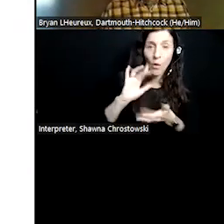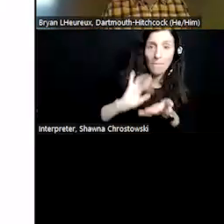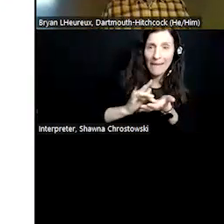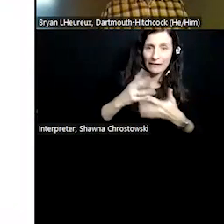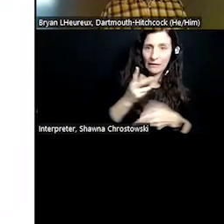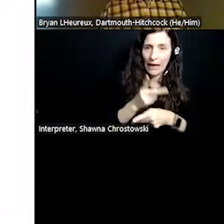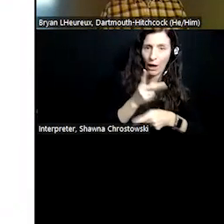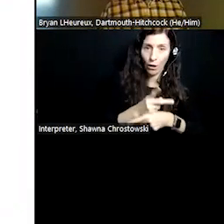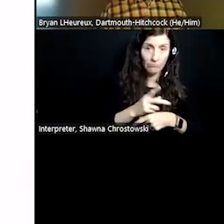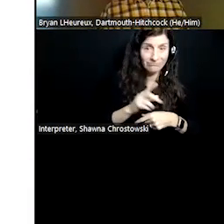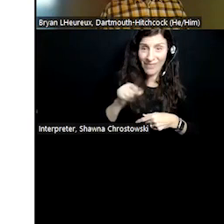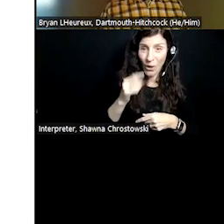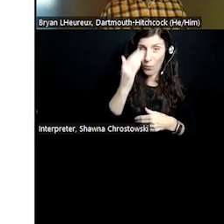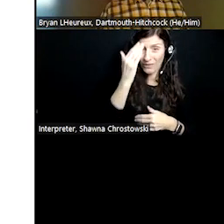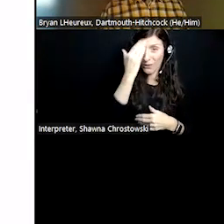knew.